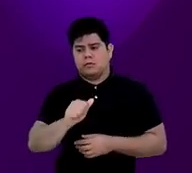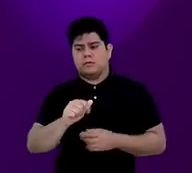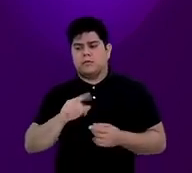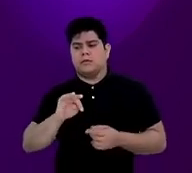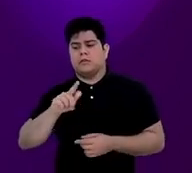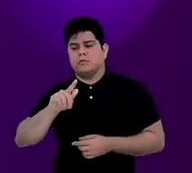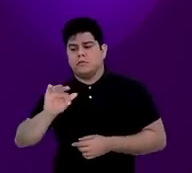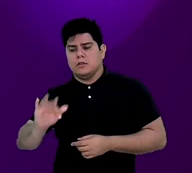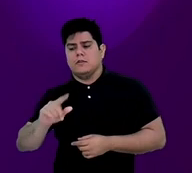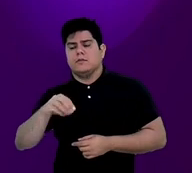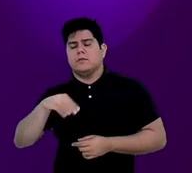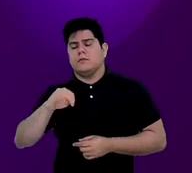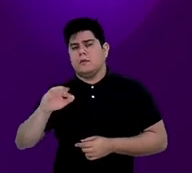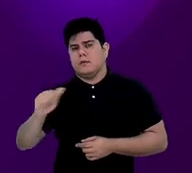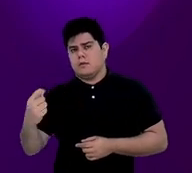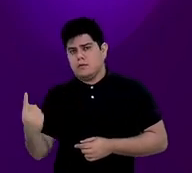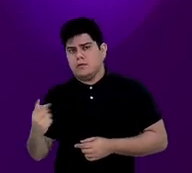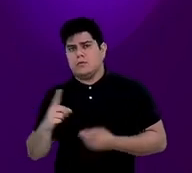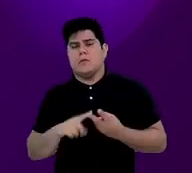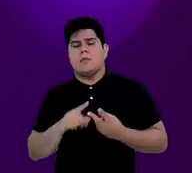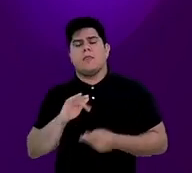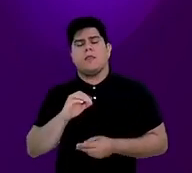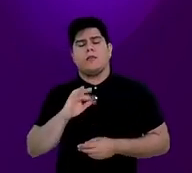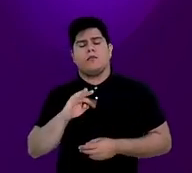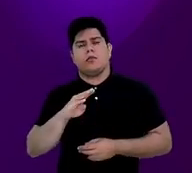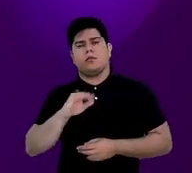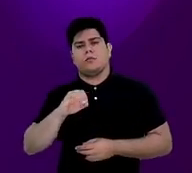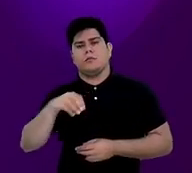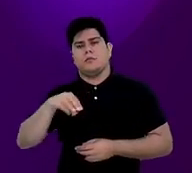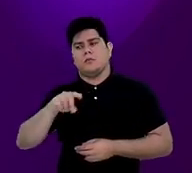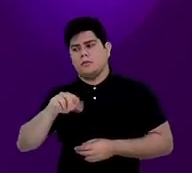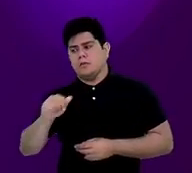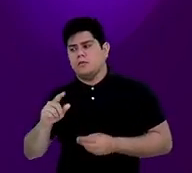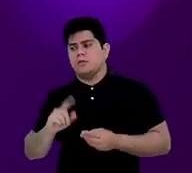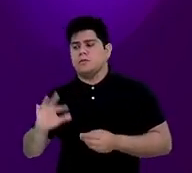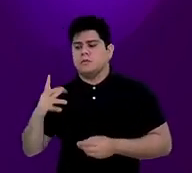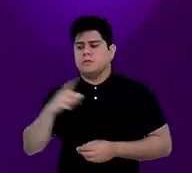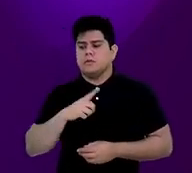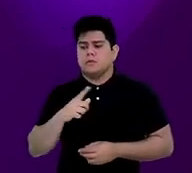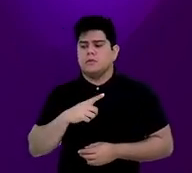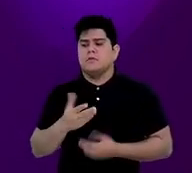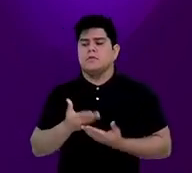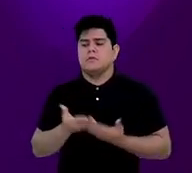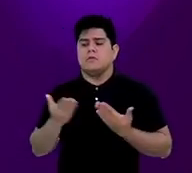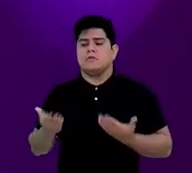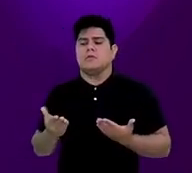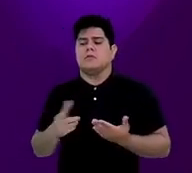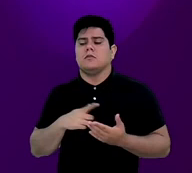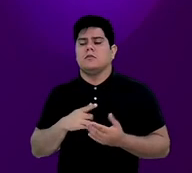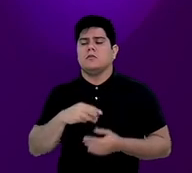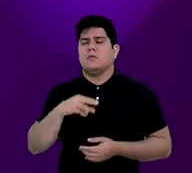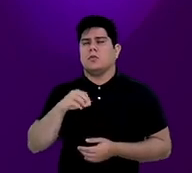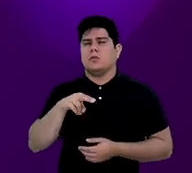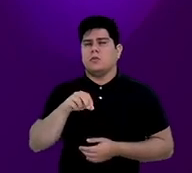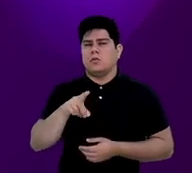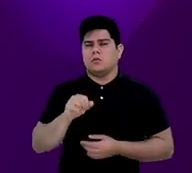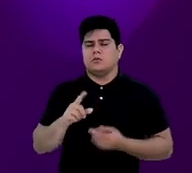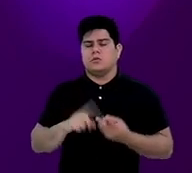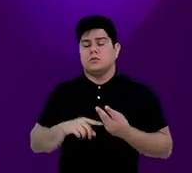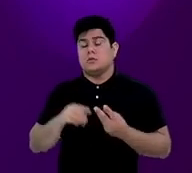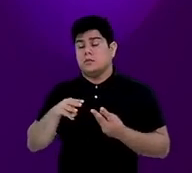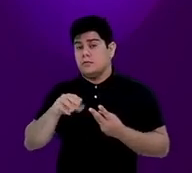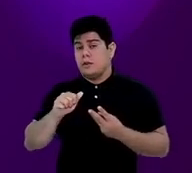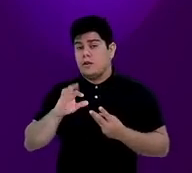M2. Pro-inflammatory cytokines go down, anti-inflammatory cytokines go up, and as we've